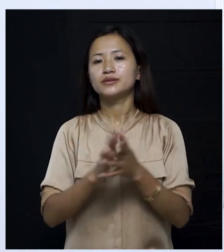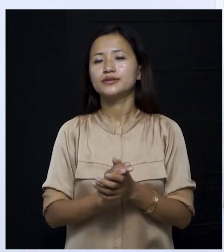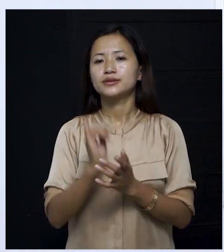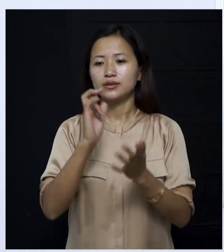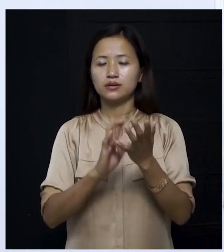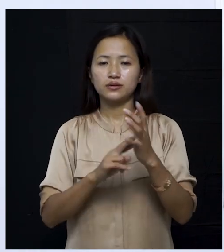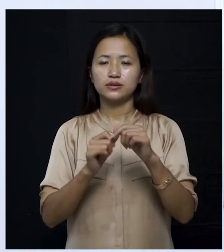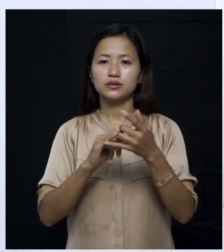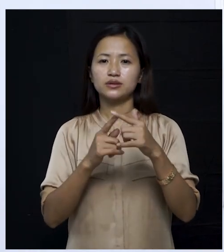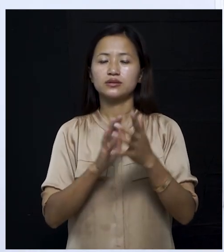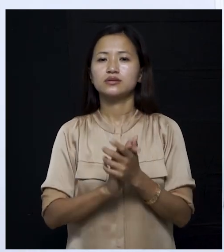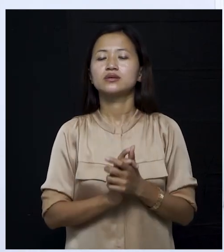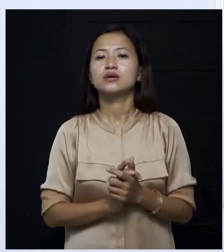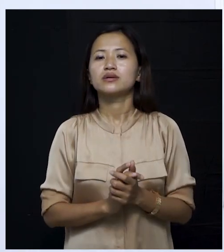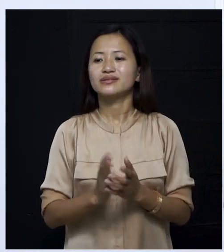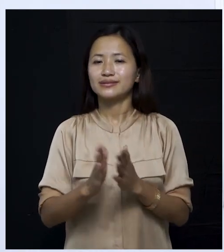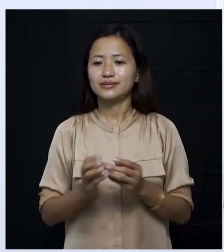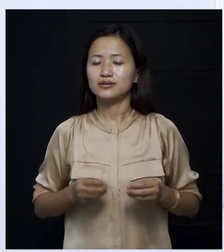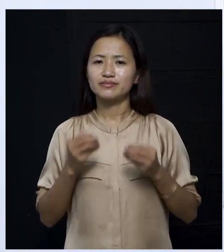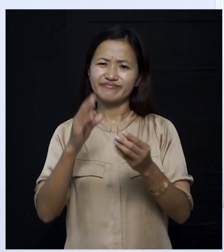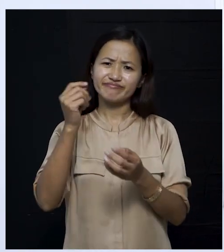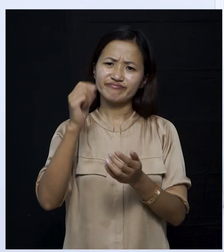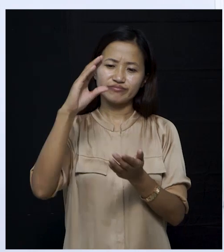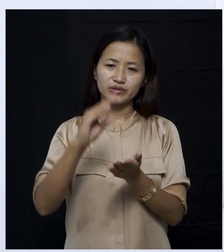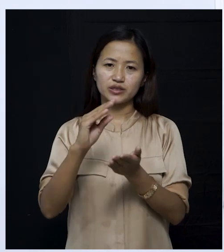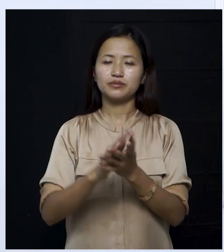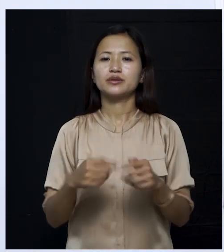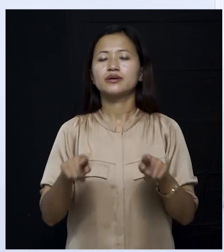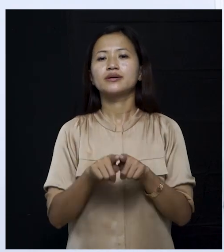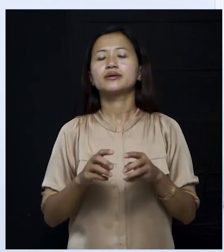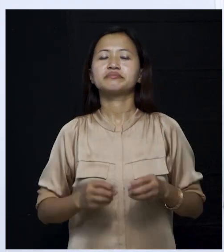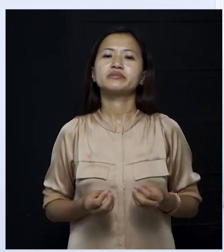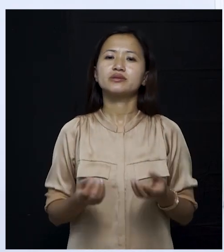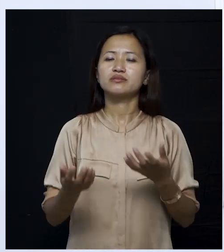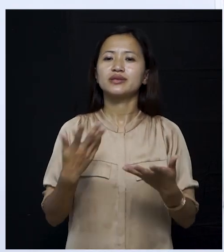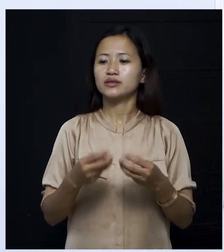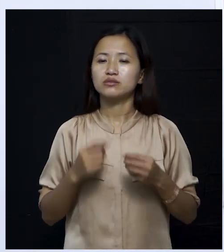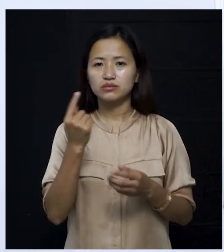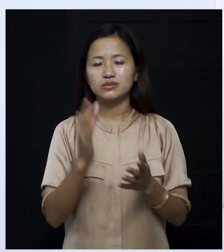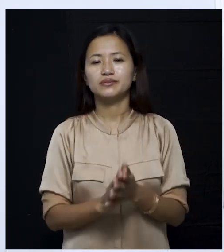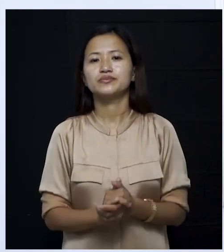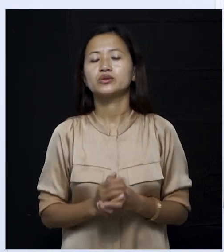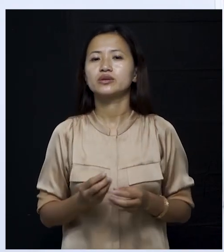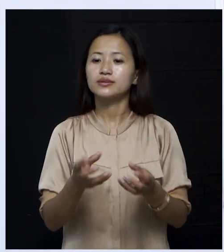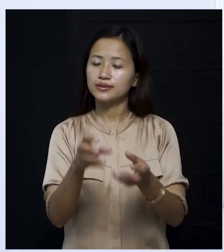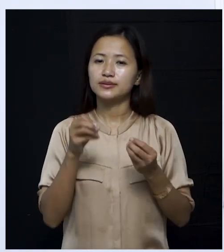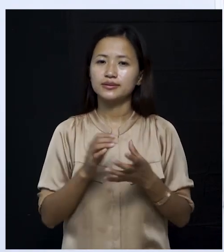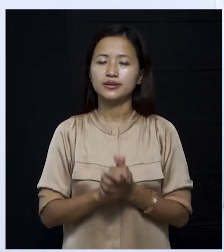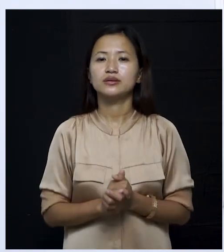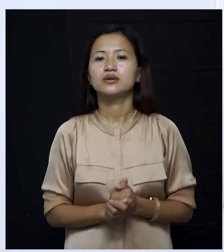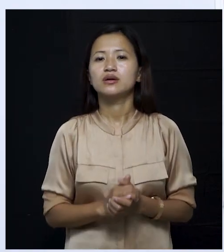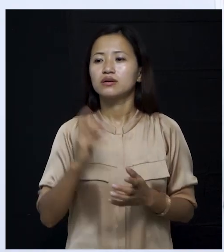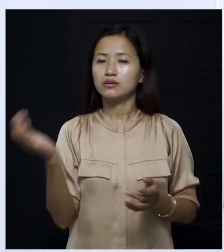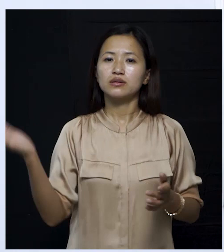institution is cheap and affordable. Got it? In short, you can say it is cheap and affordable. Okay, then coming